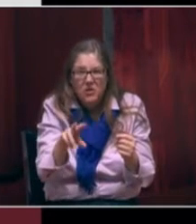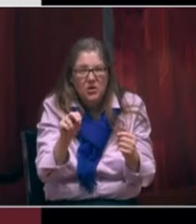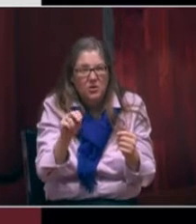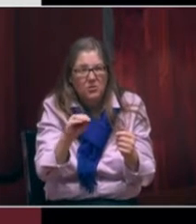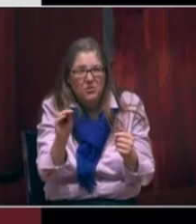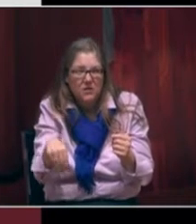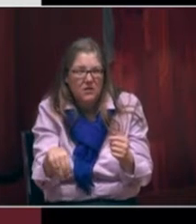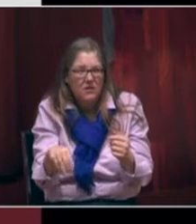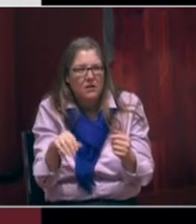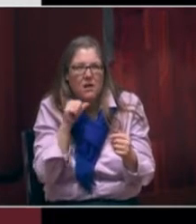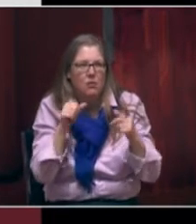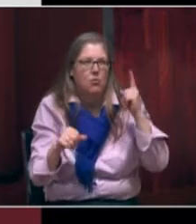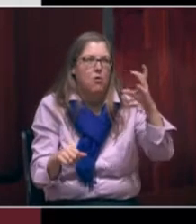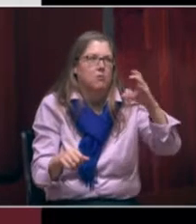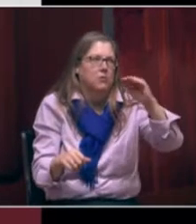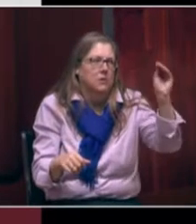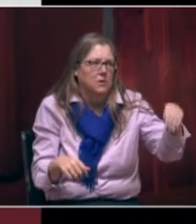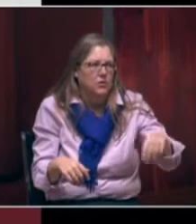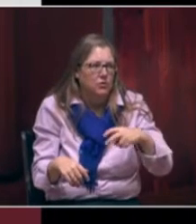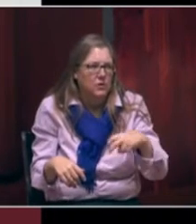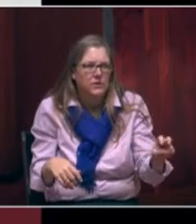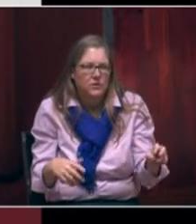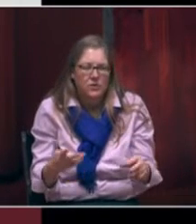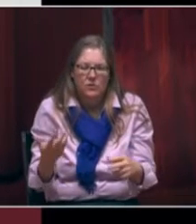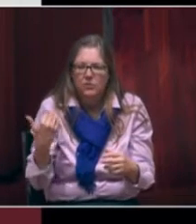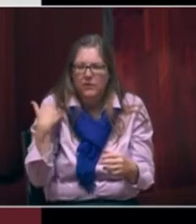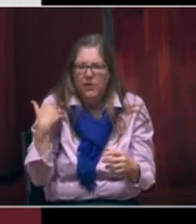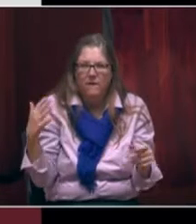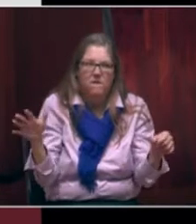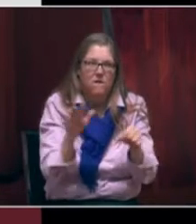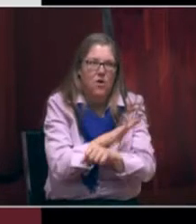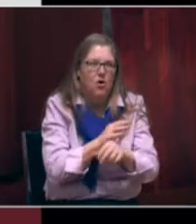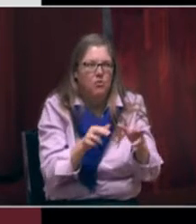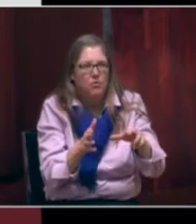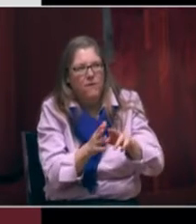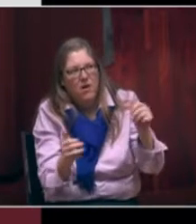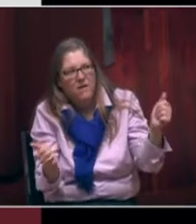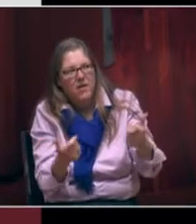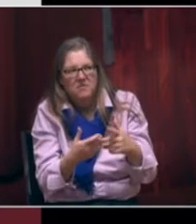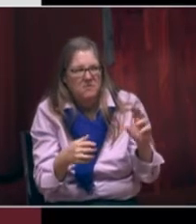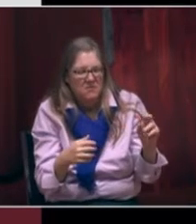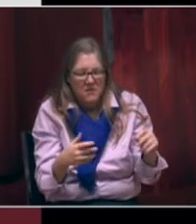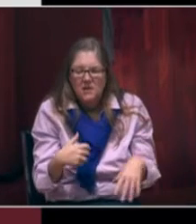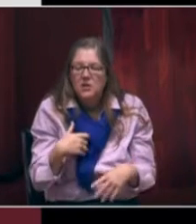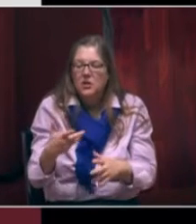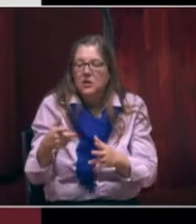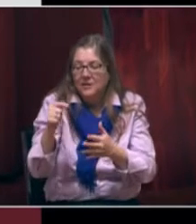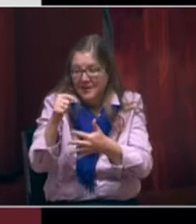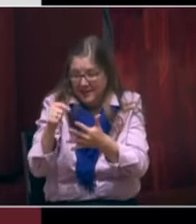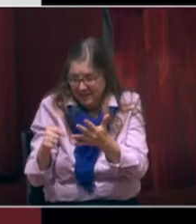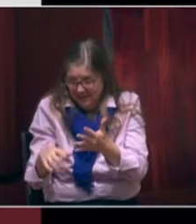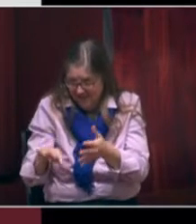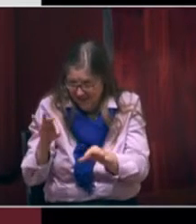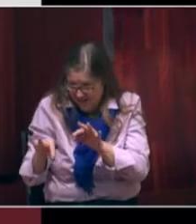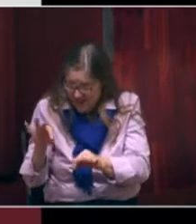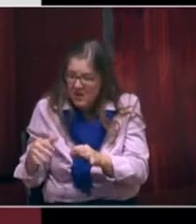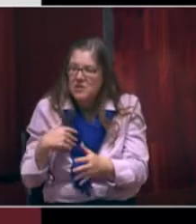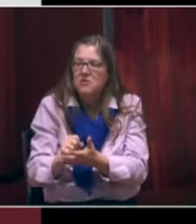transfers instead of the 100% where we were doing this full review on. We'll send the notices off to you. You'll return the